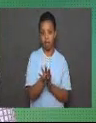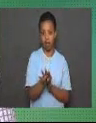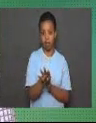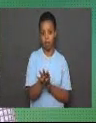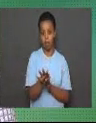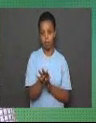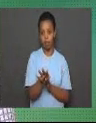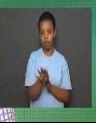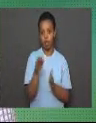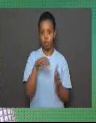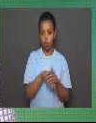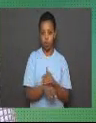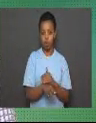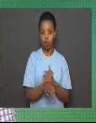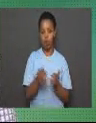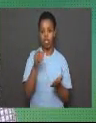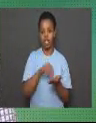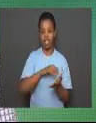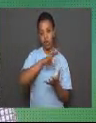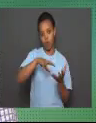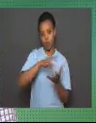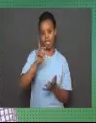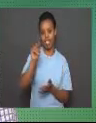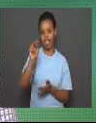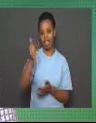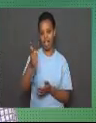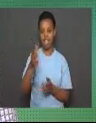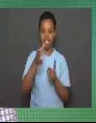will contain the recombinant DNA.